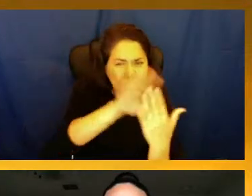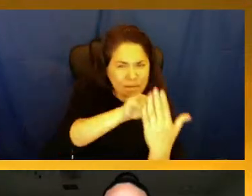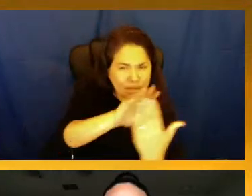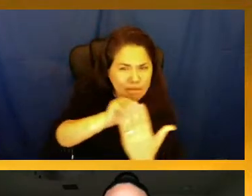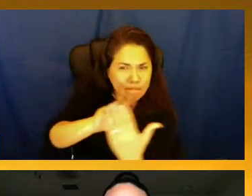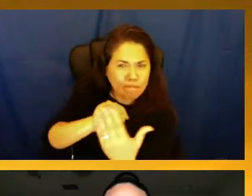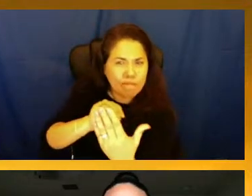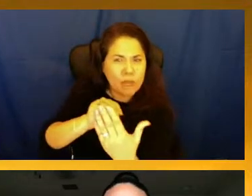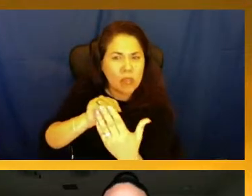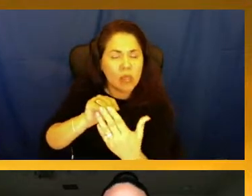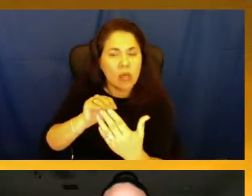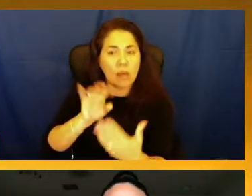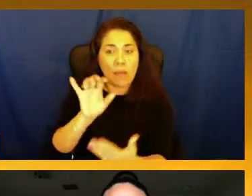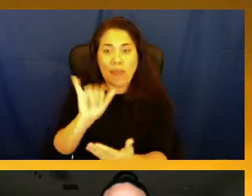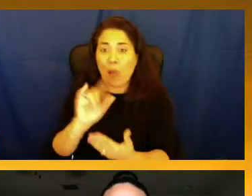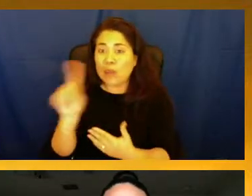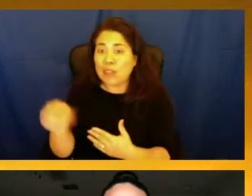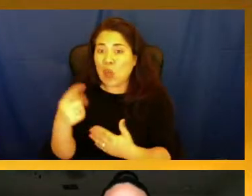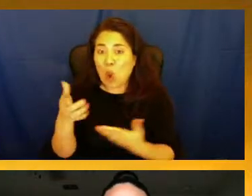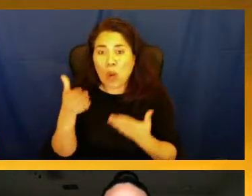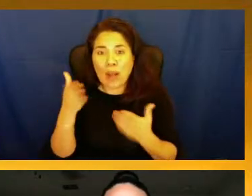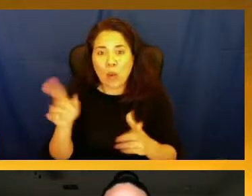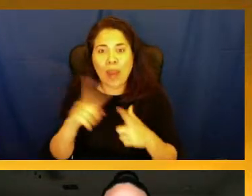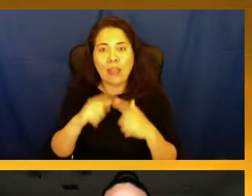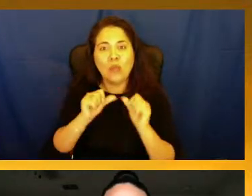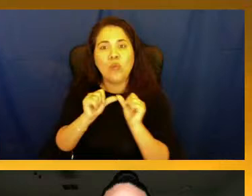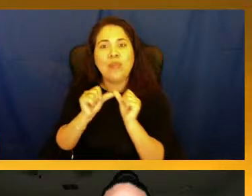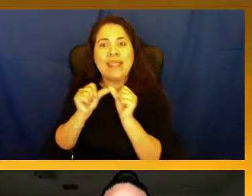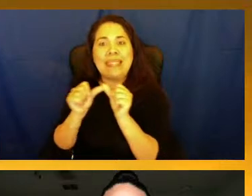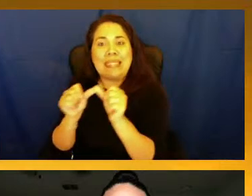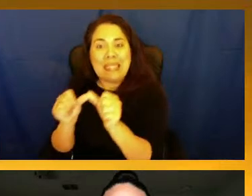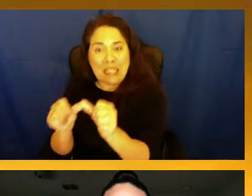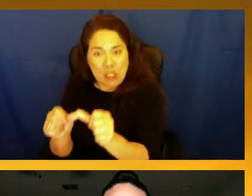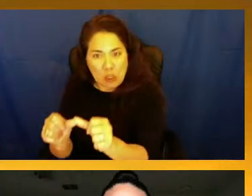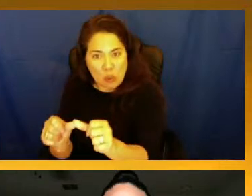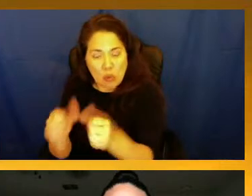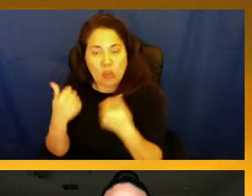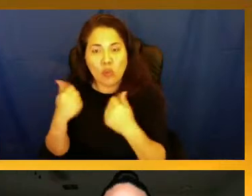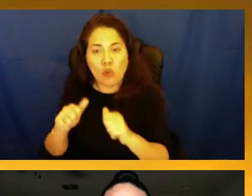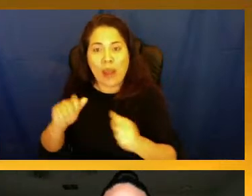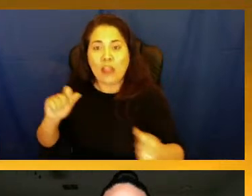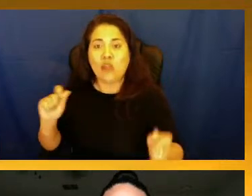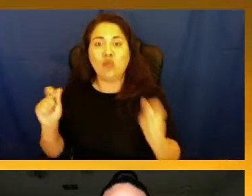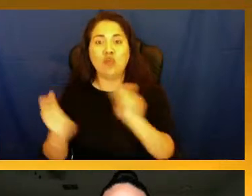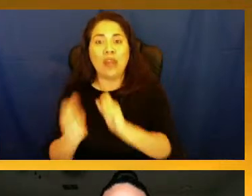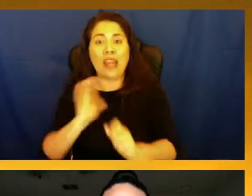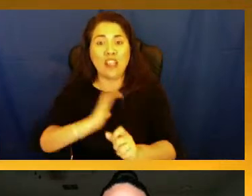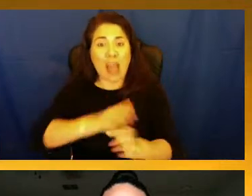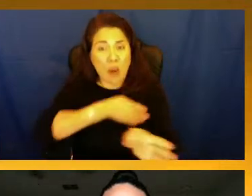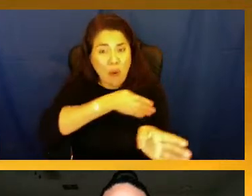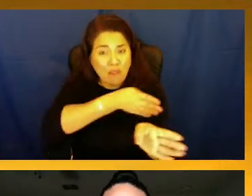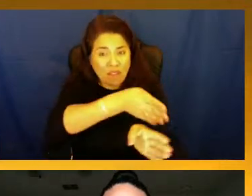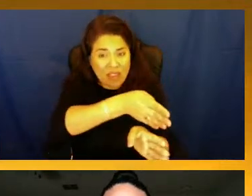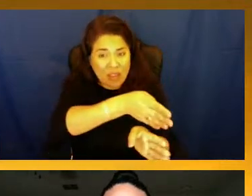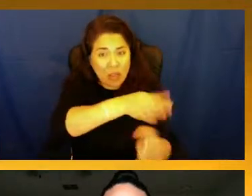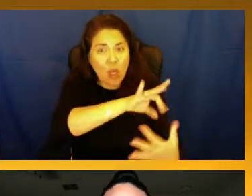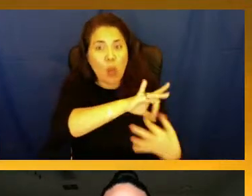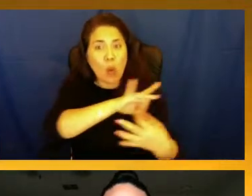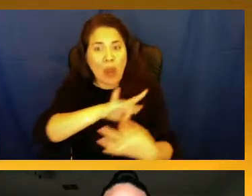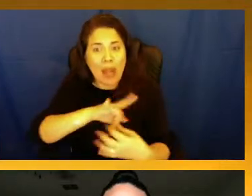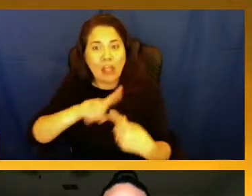anthropologist because it was the only way to continue trying to change our field regarding the study